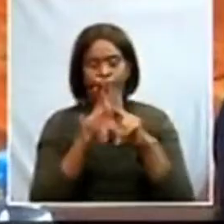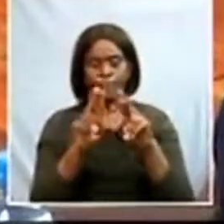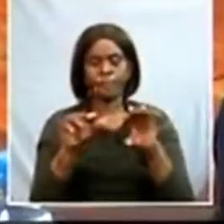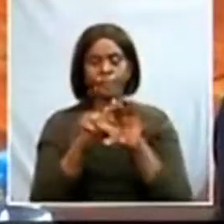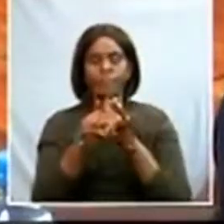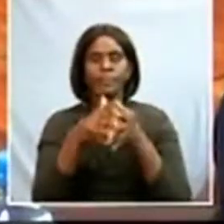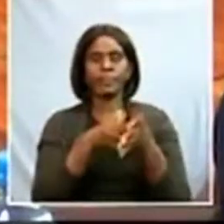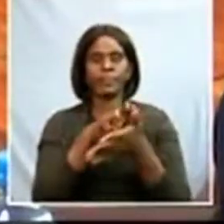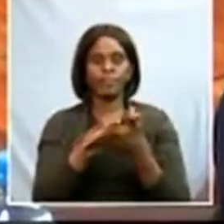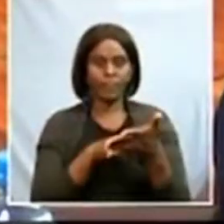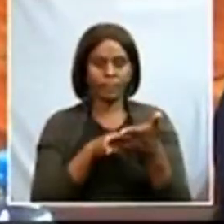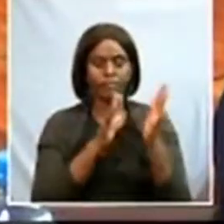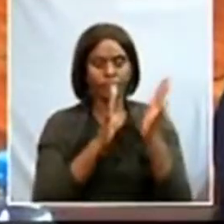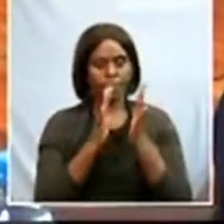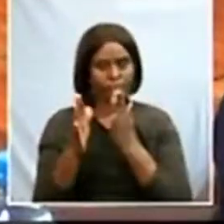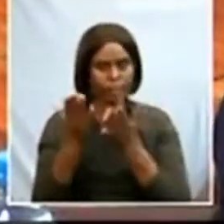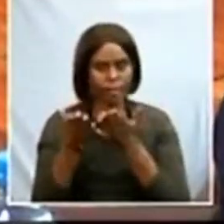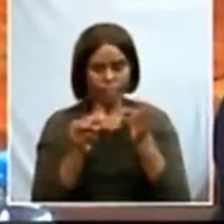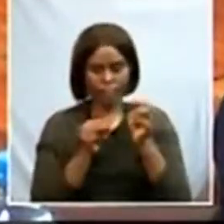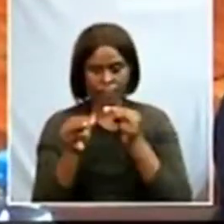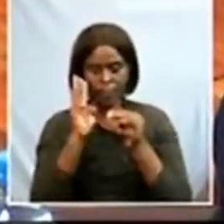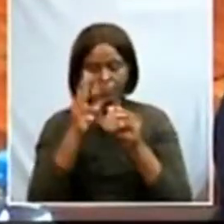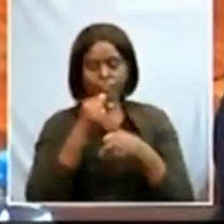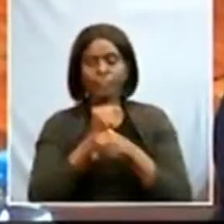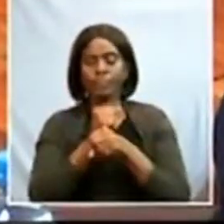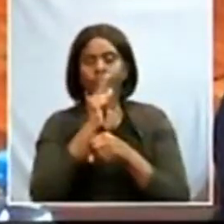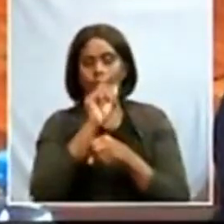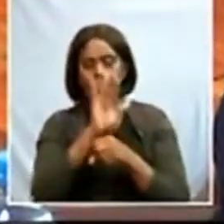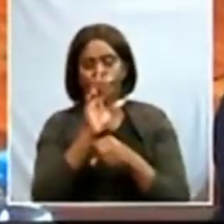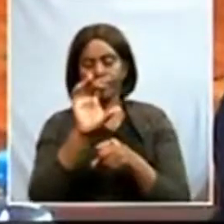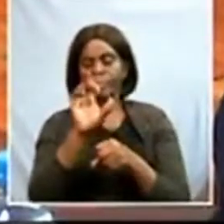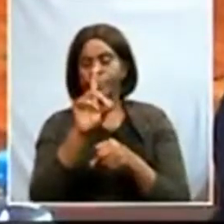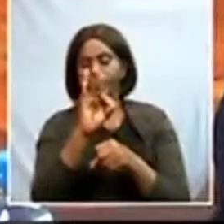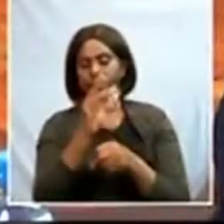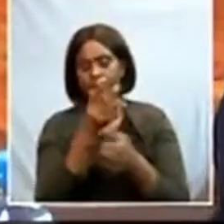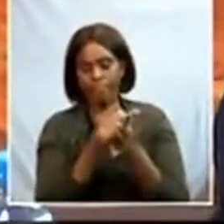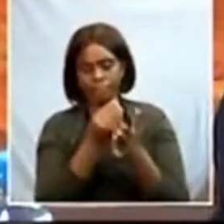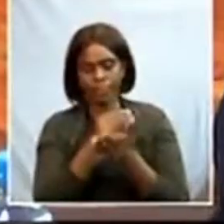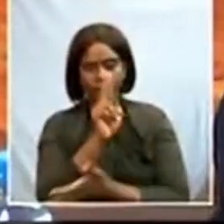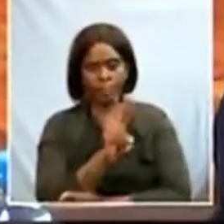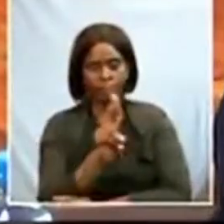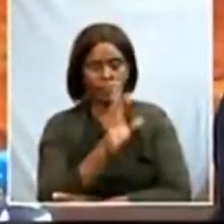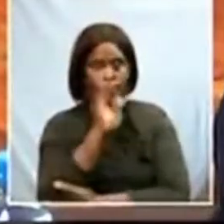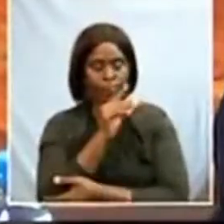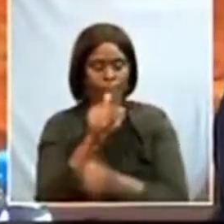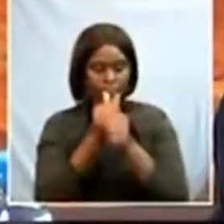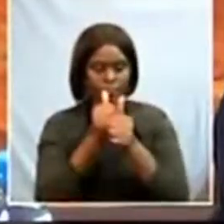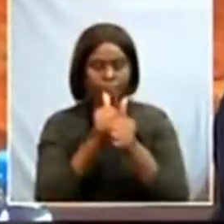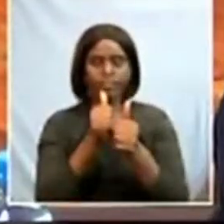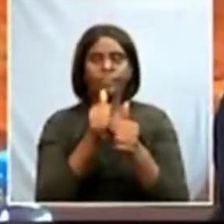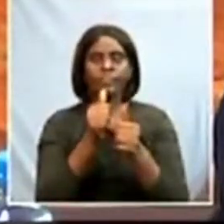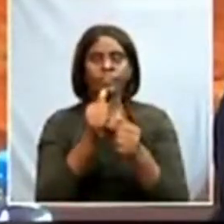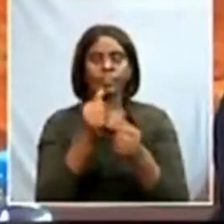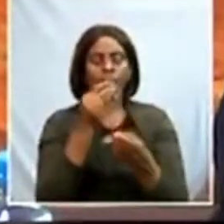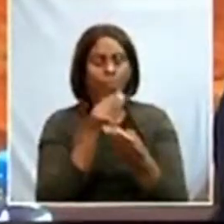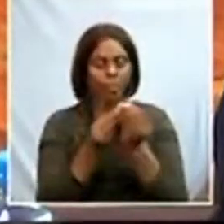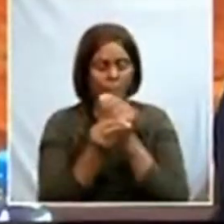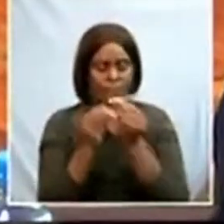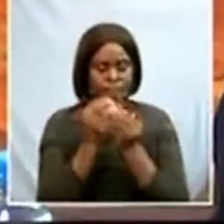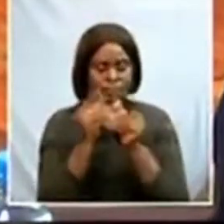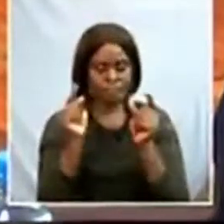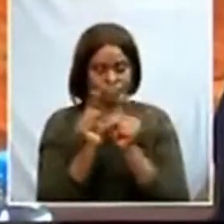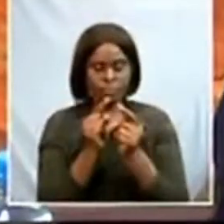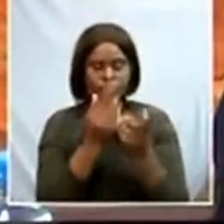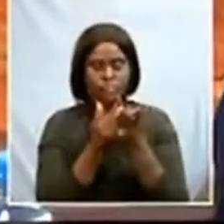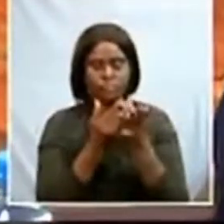table. The major measure, management to ensure that CDF funds are utilized as per contractual obligation as